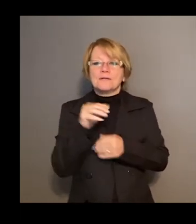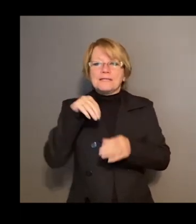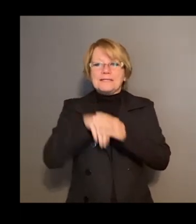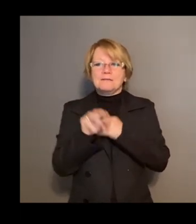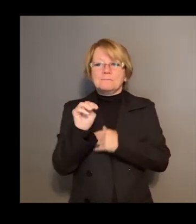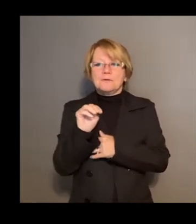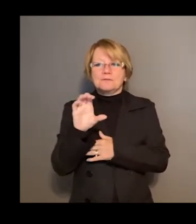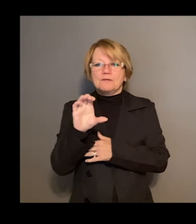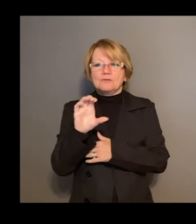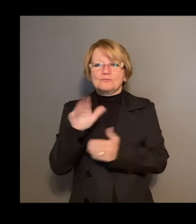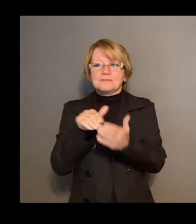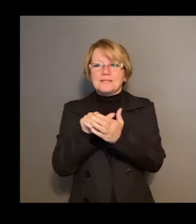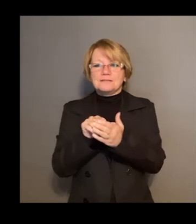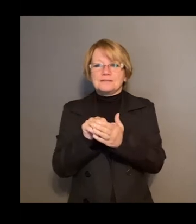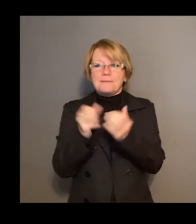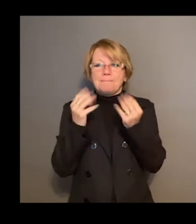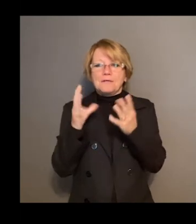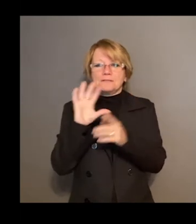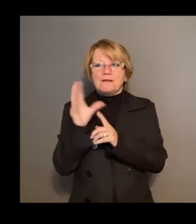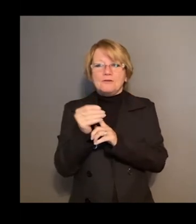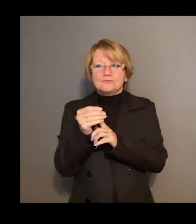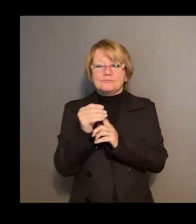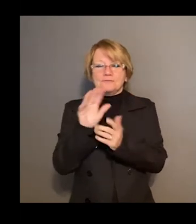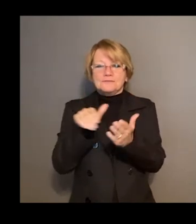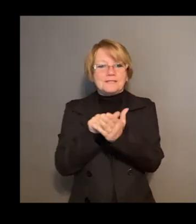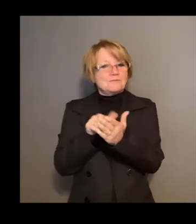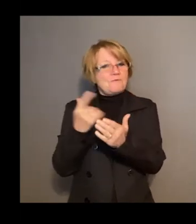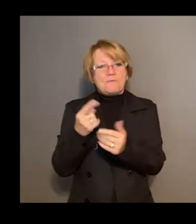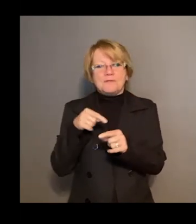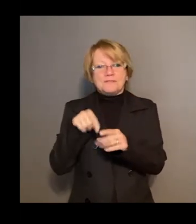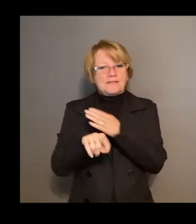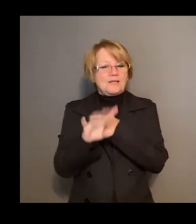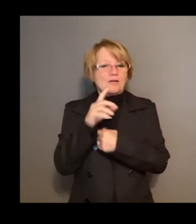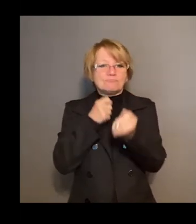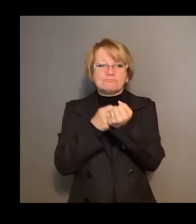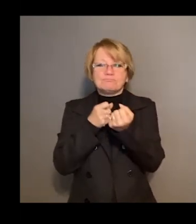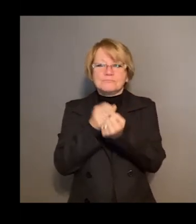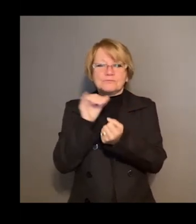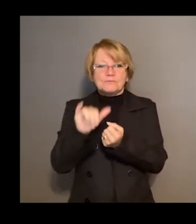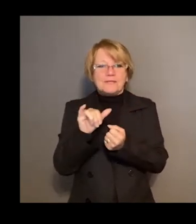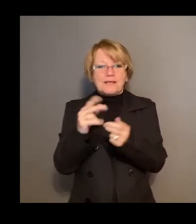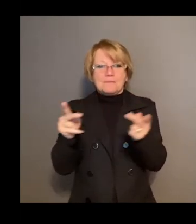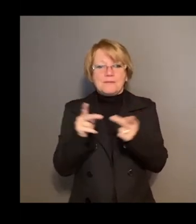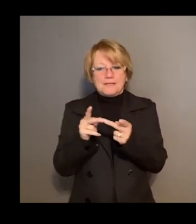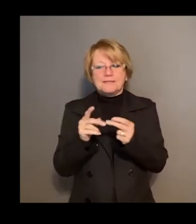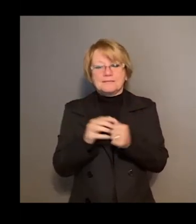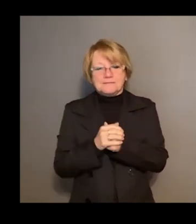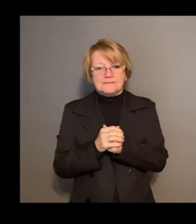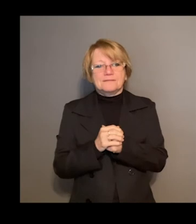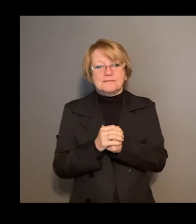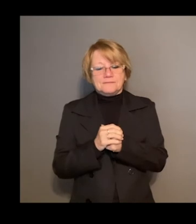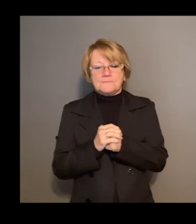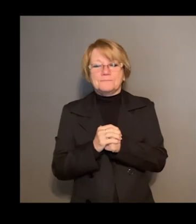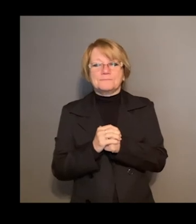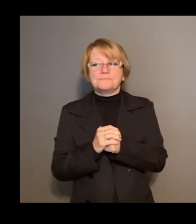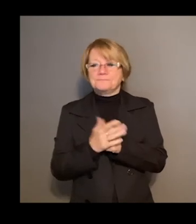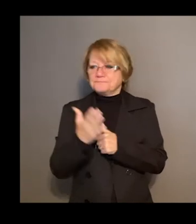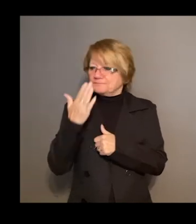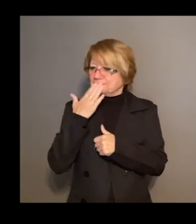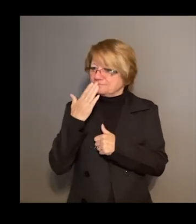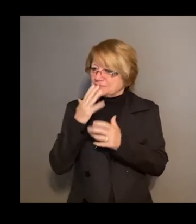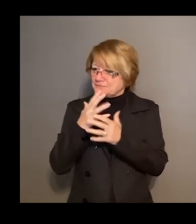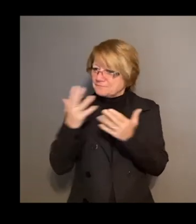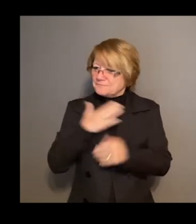like be myself is the Multicultural Center. And it was backed up every single day I was in there. So I'm here right now